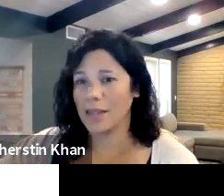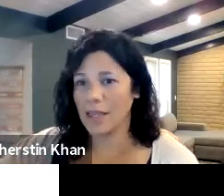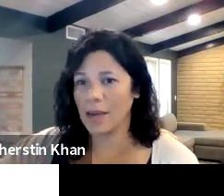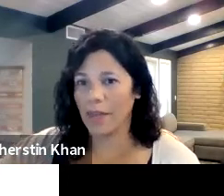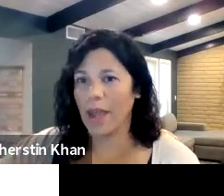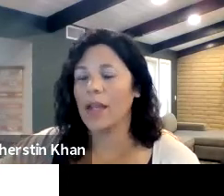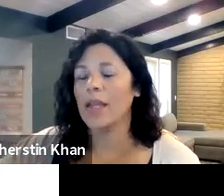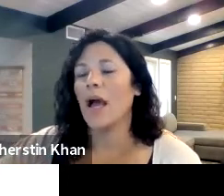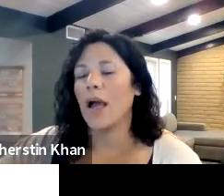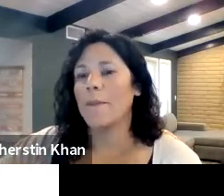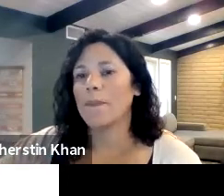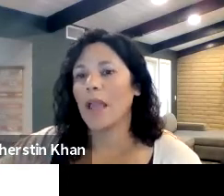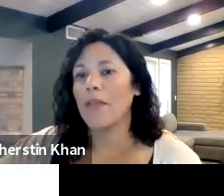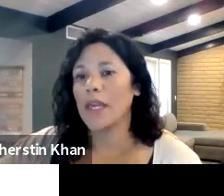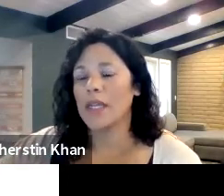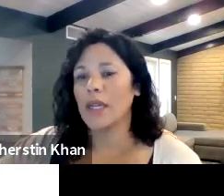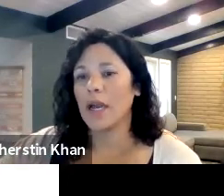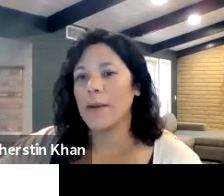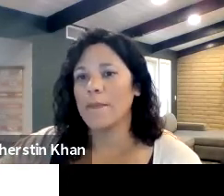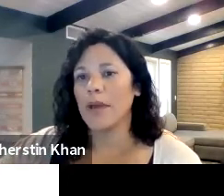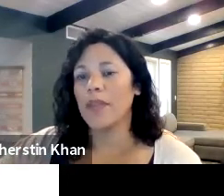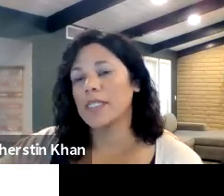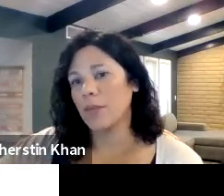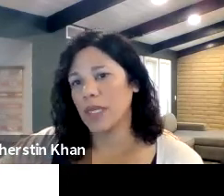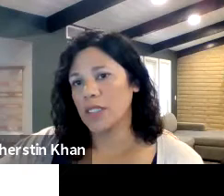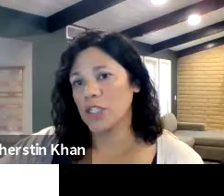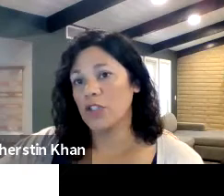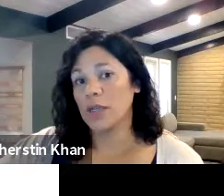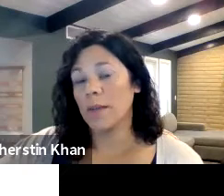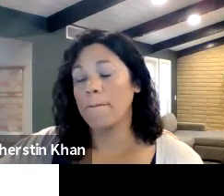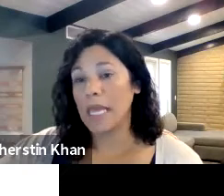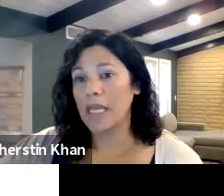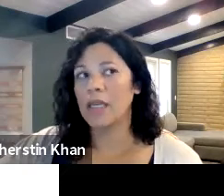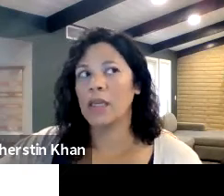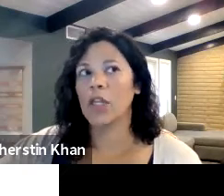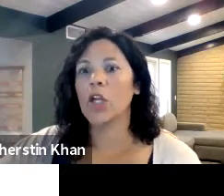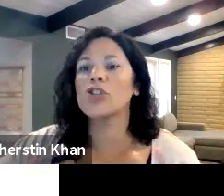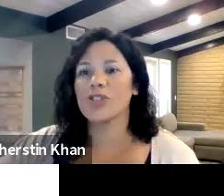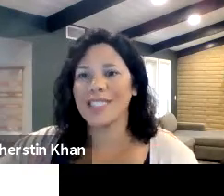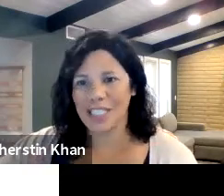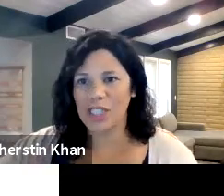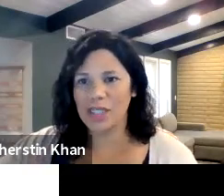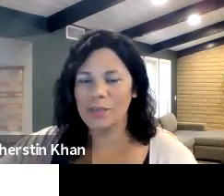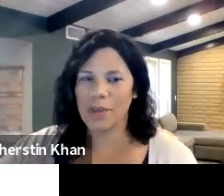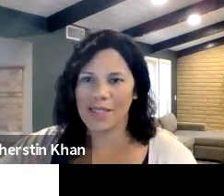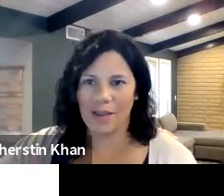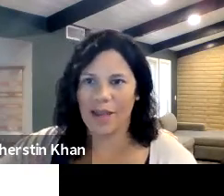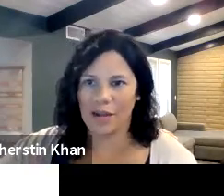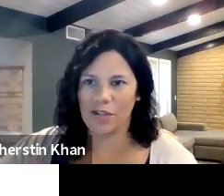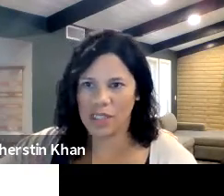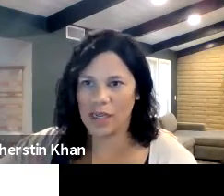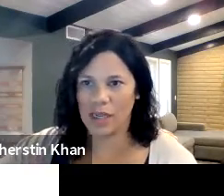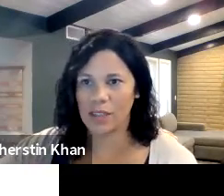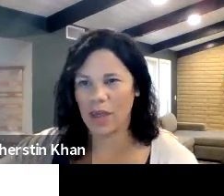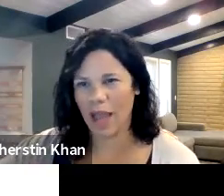reflect on that, to think about that. And then to help the institution make larger decisions based on